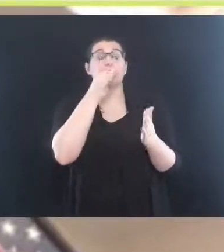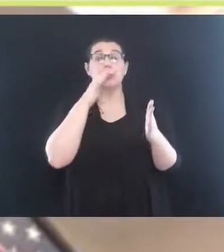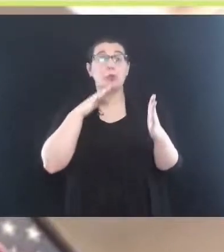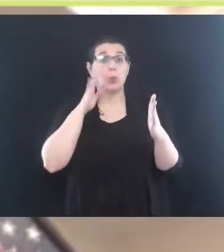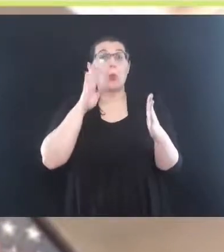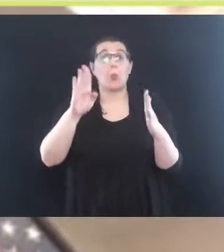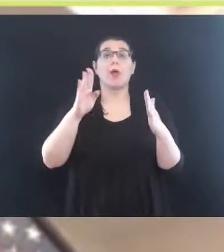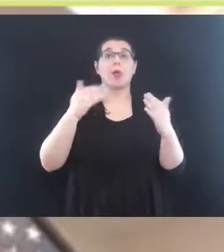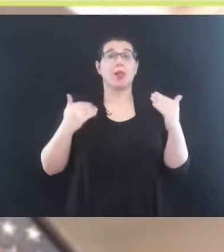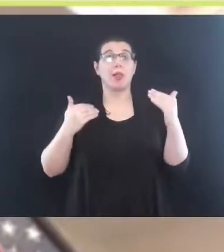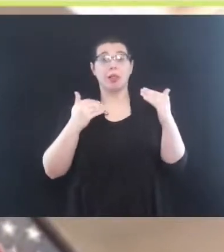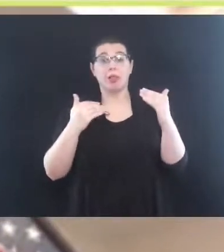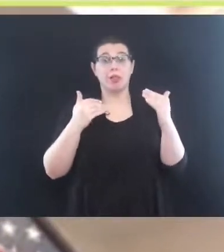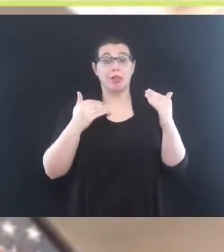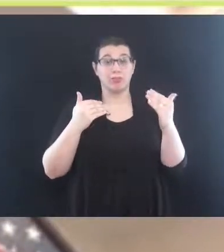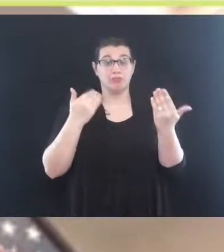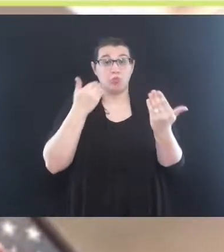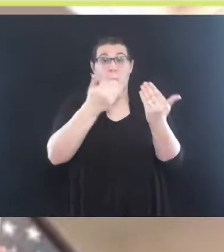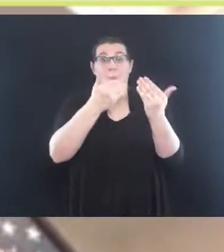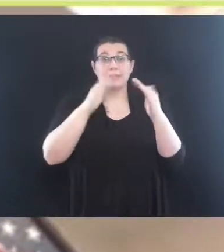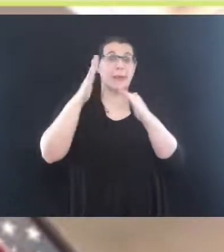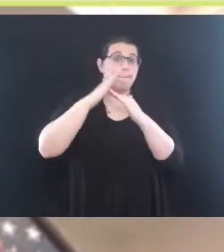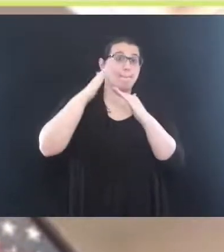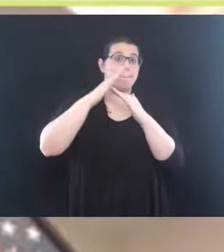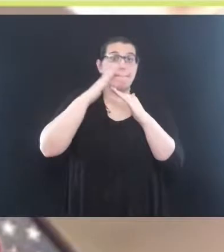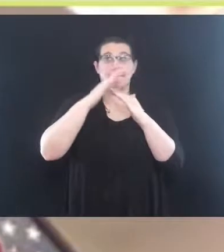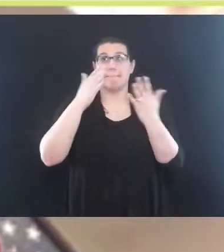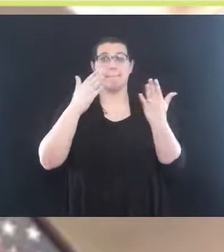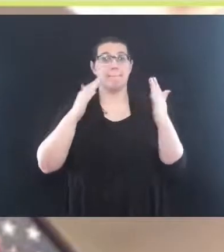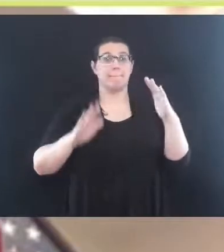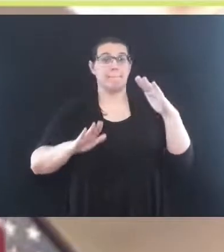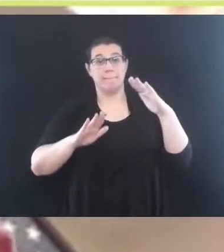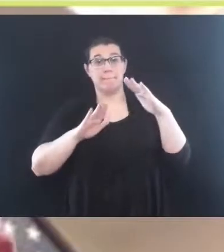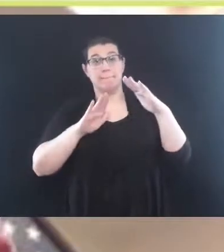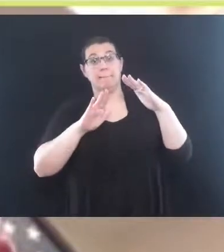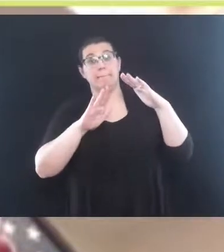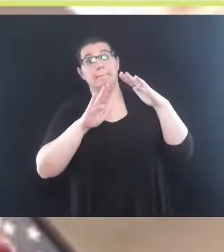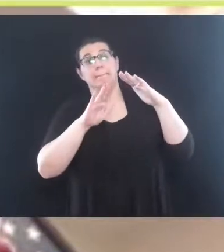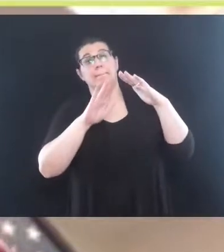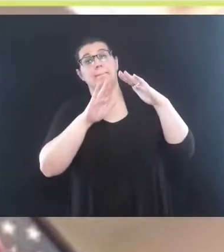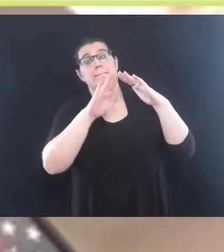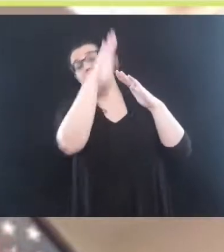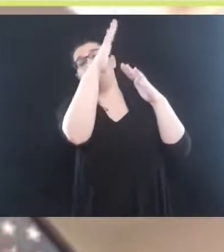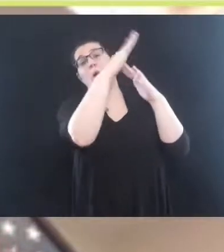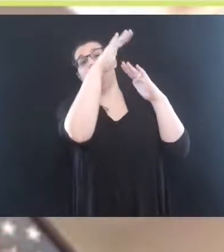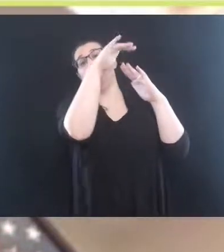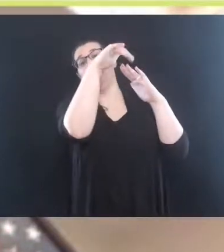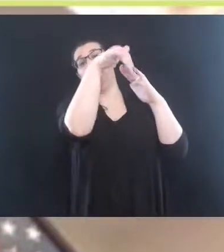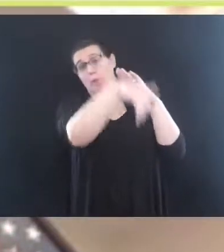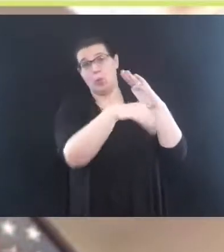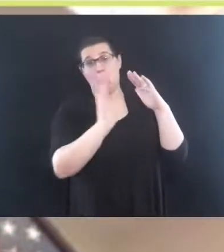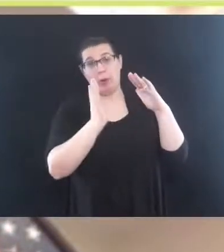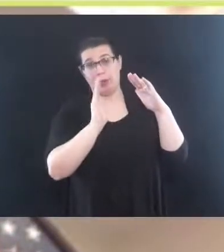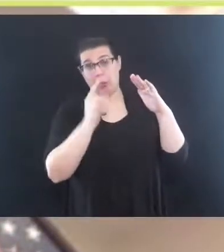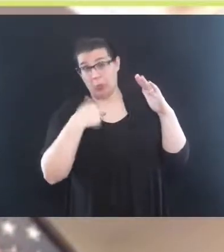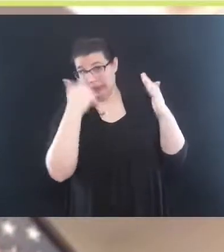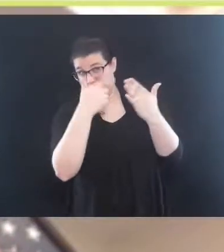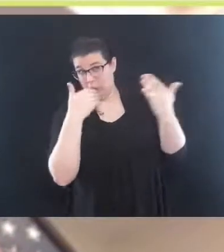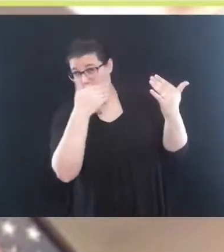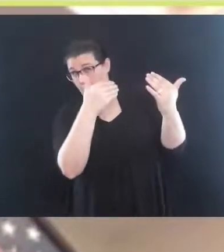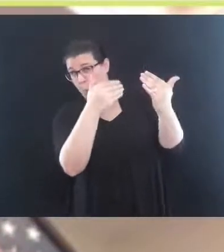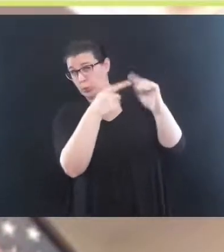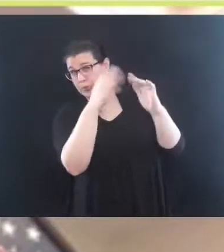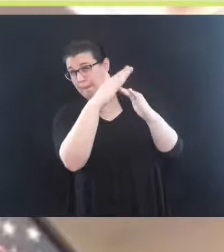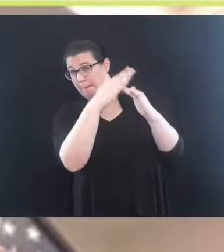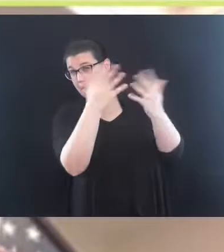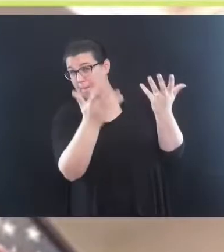time from a series of a point of peak of cases. And